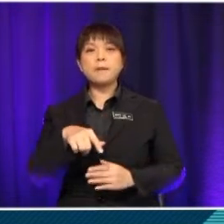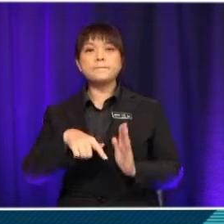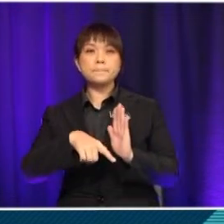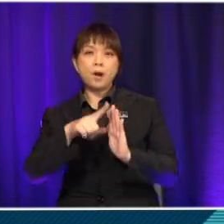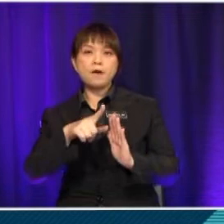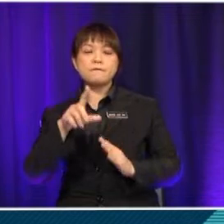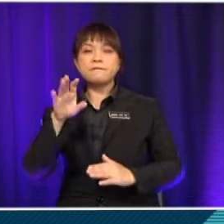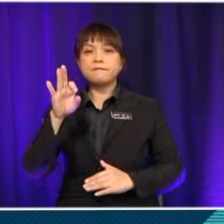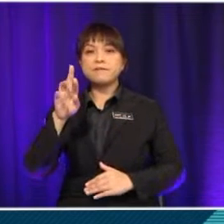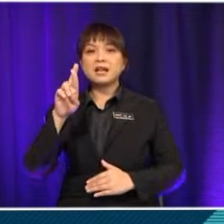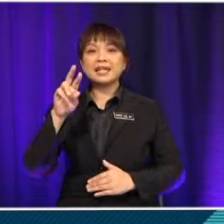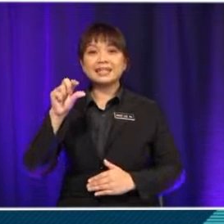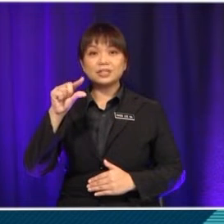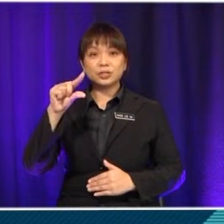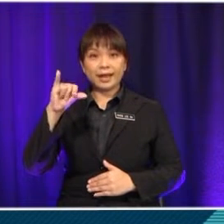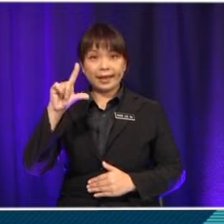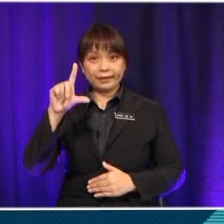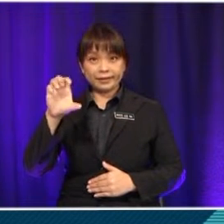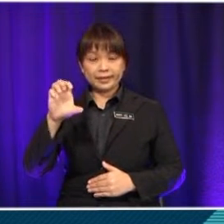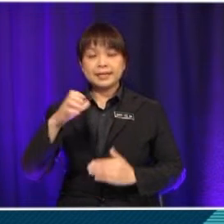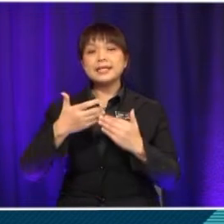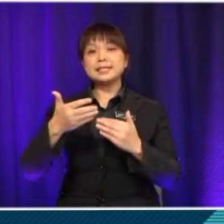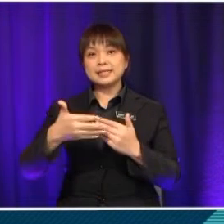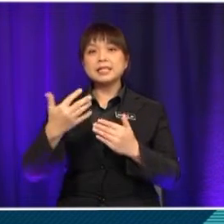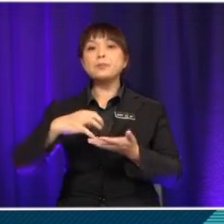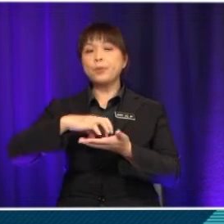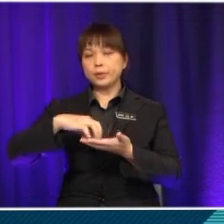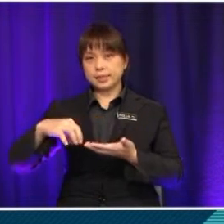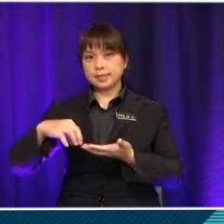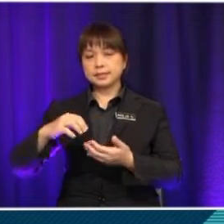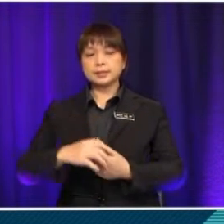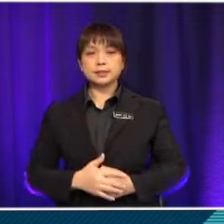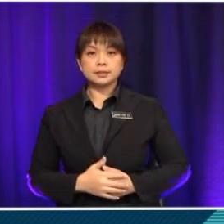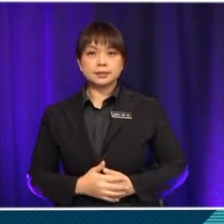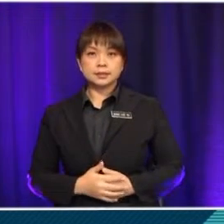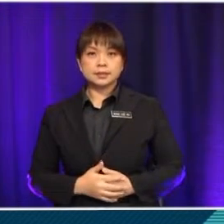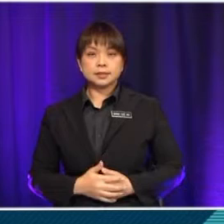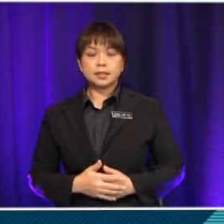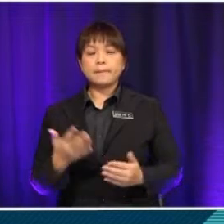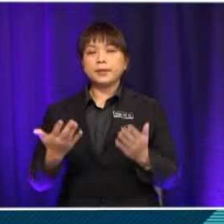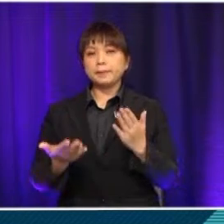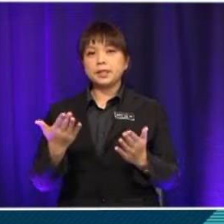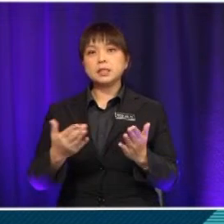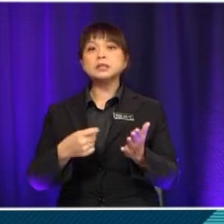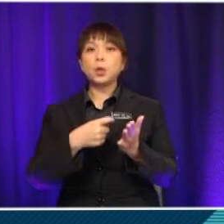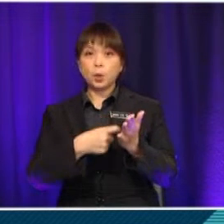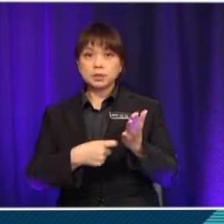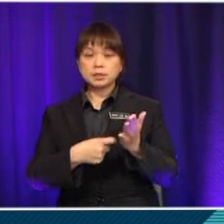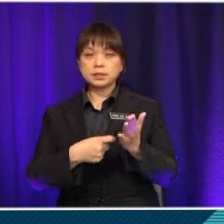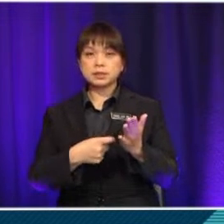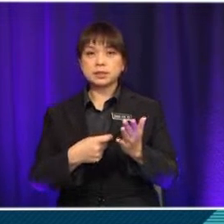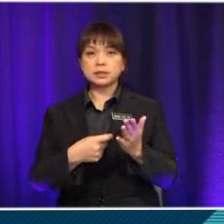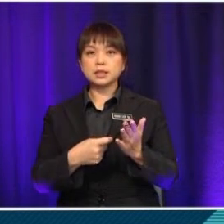easily broken, or compared to the desktop computer, and maybe is costly, right? It's a bit pricey,